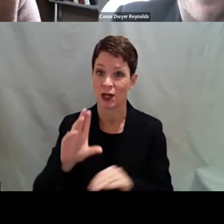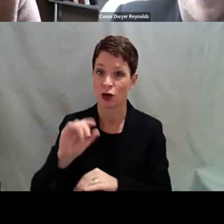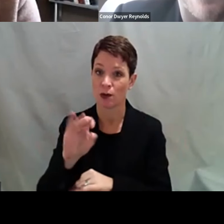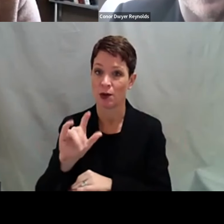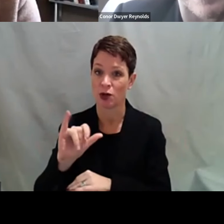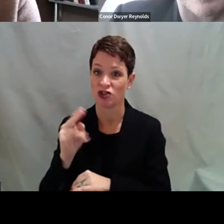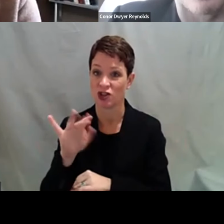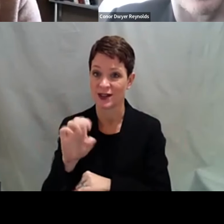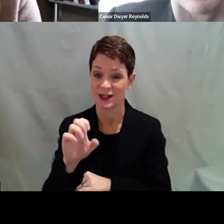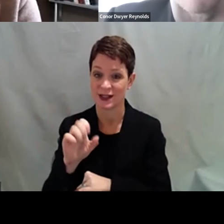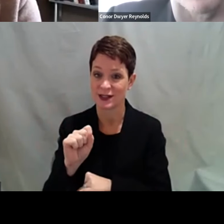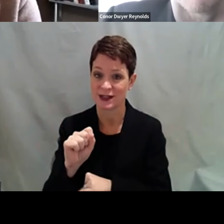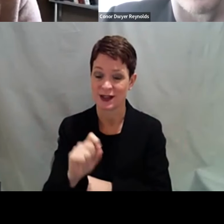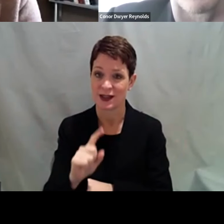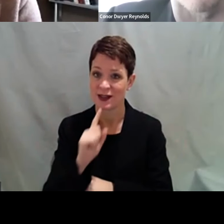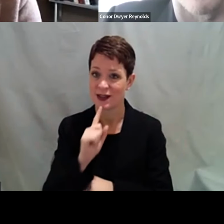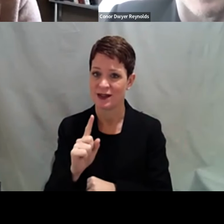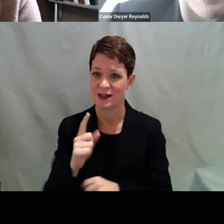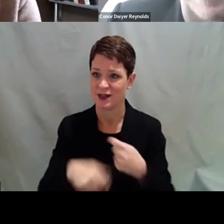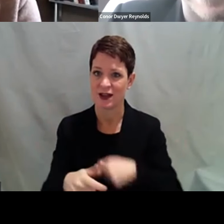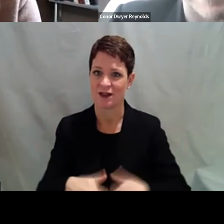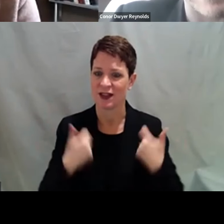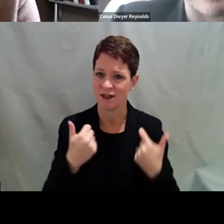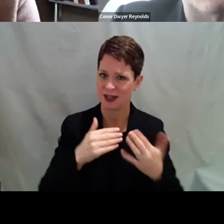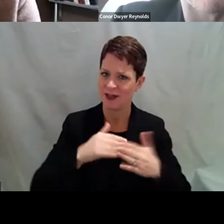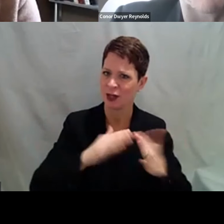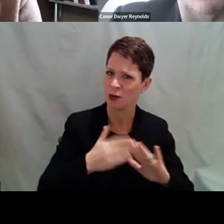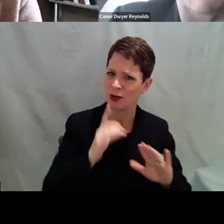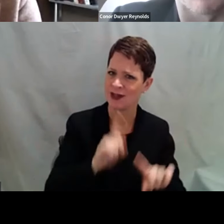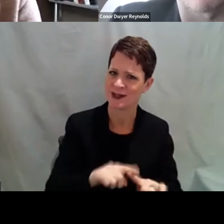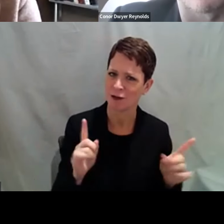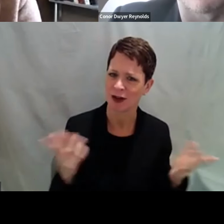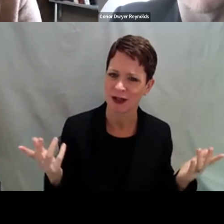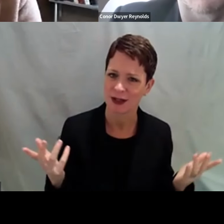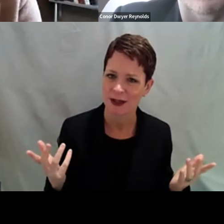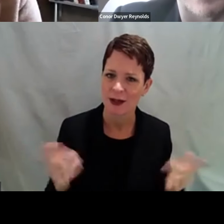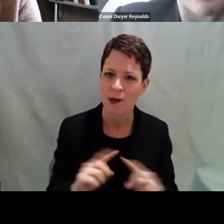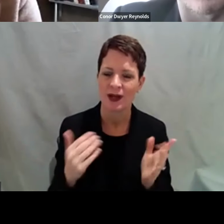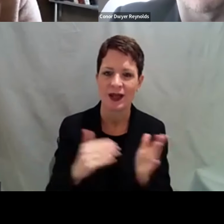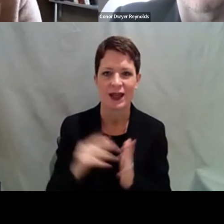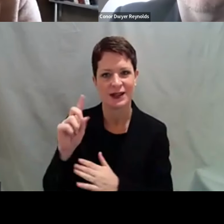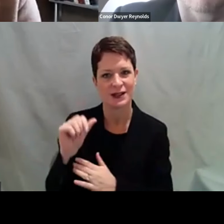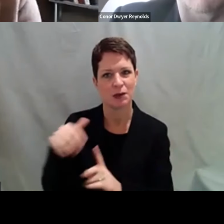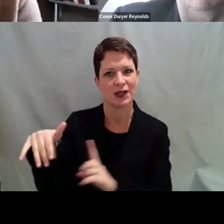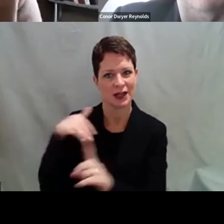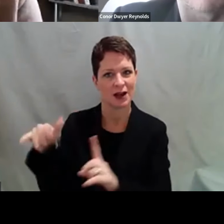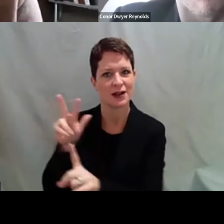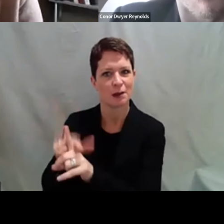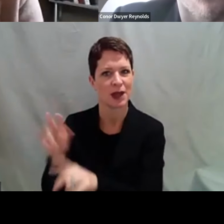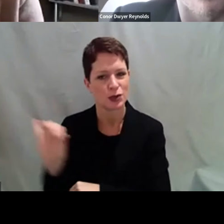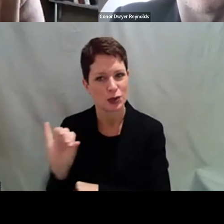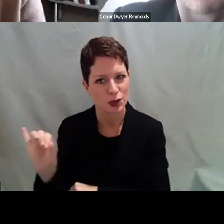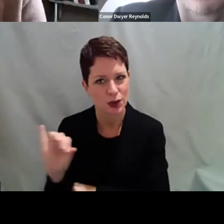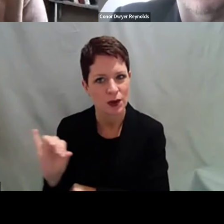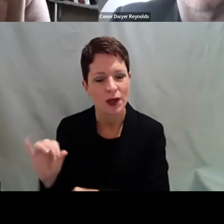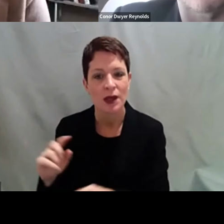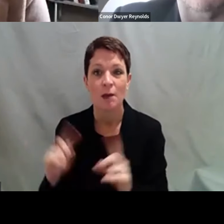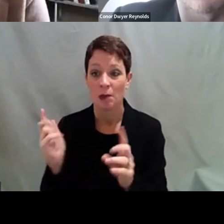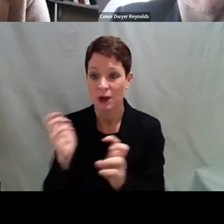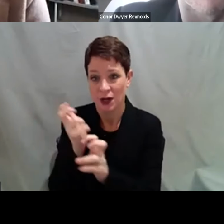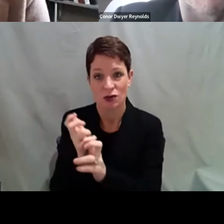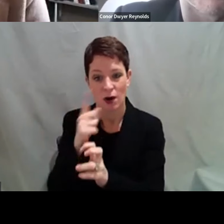anything equivalent to living in a police community. But it works in the disability context too. And what's very hard